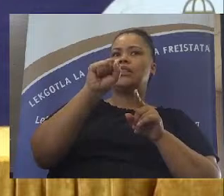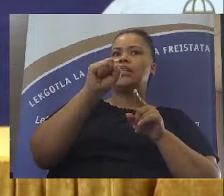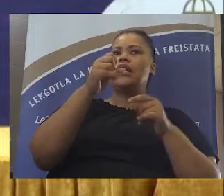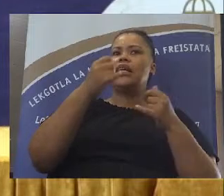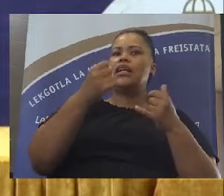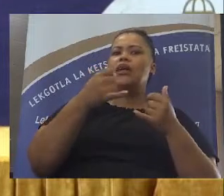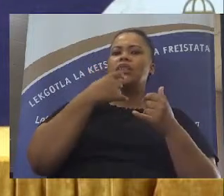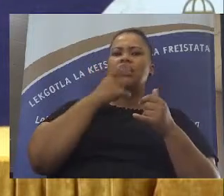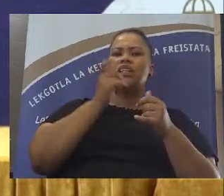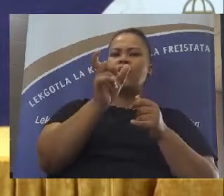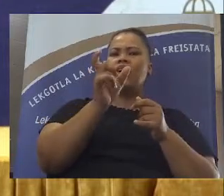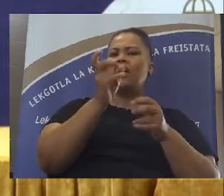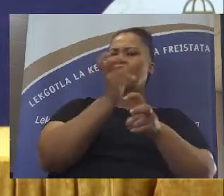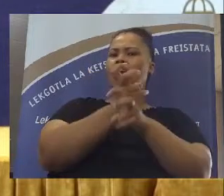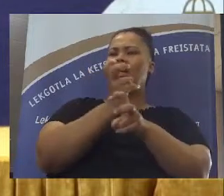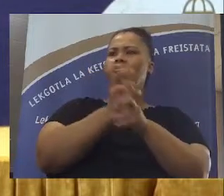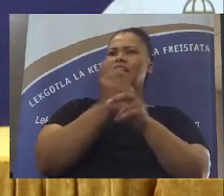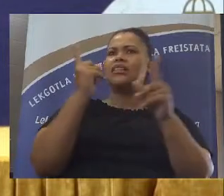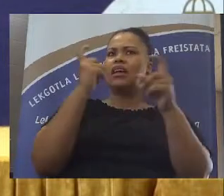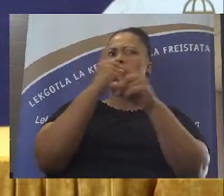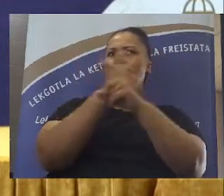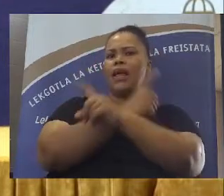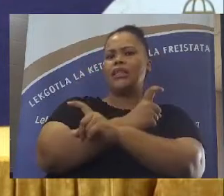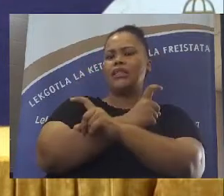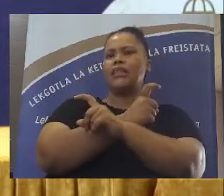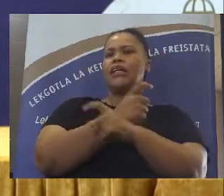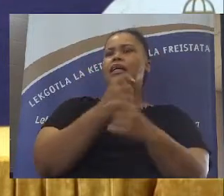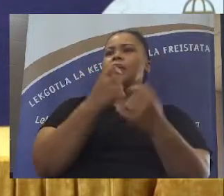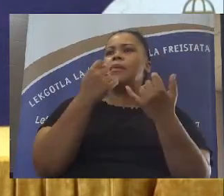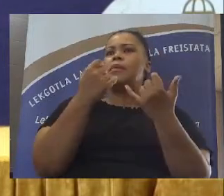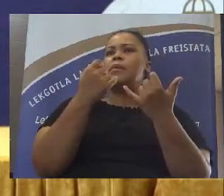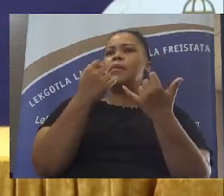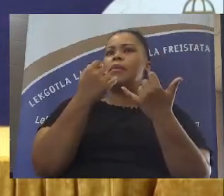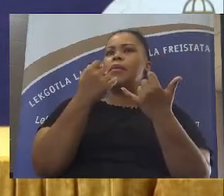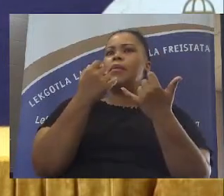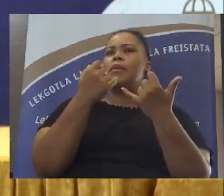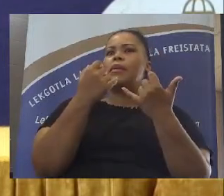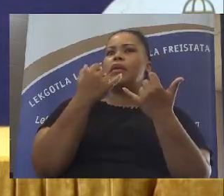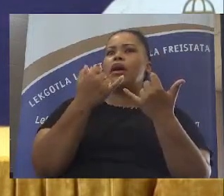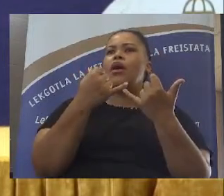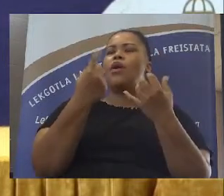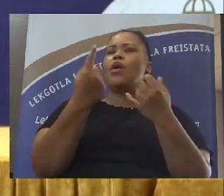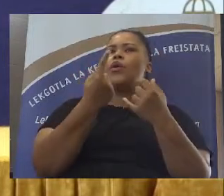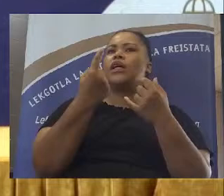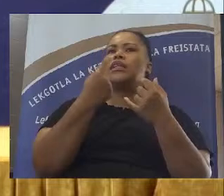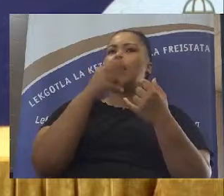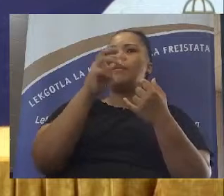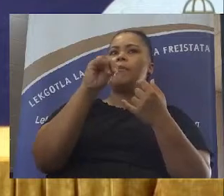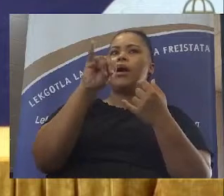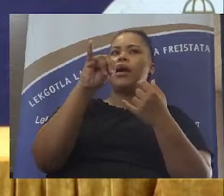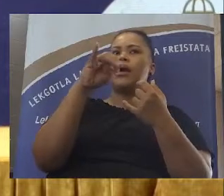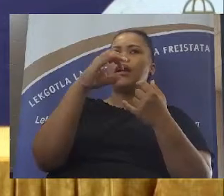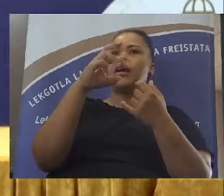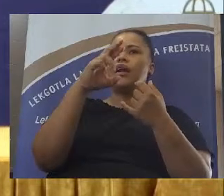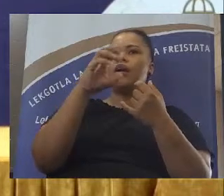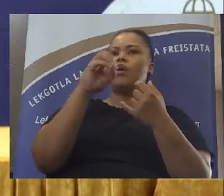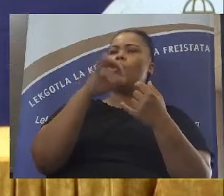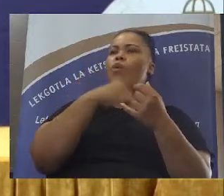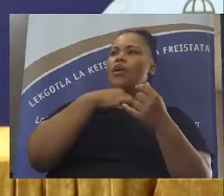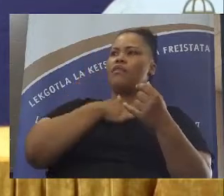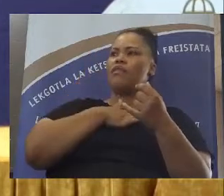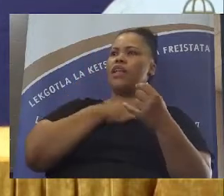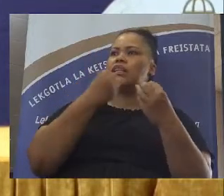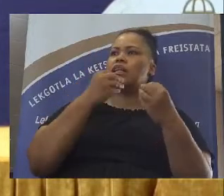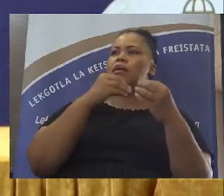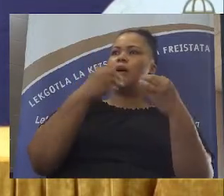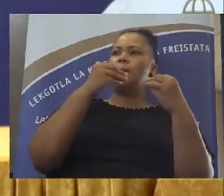too complex. So all they allow for exemptions for is for micro. But we also think that small businesses should